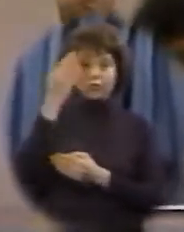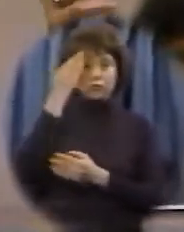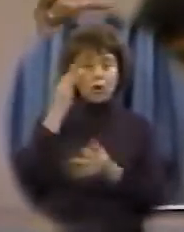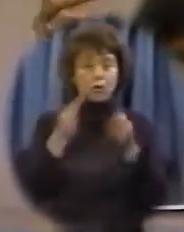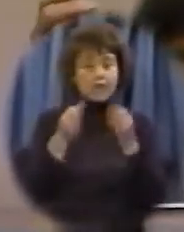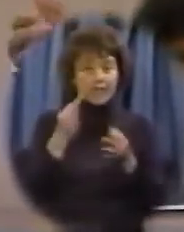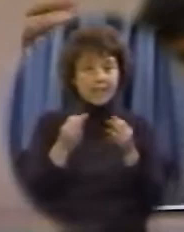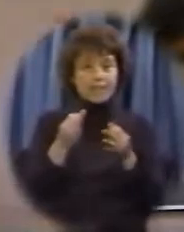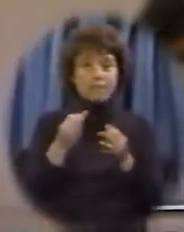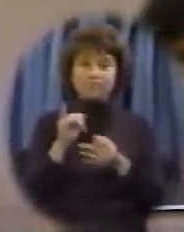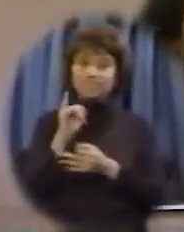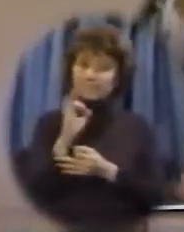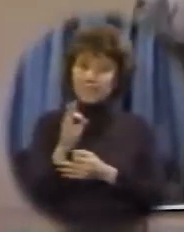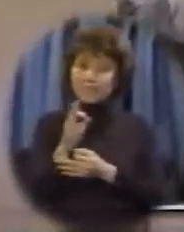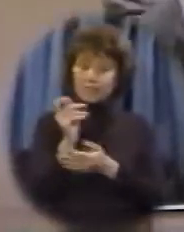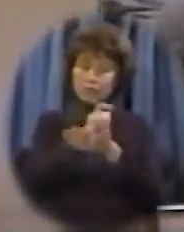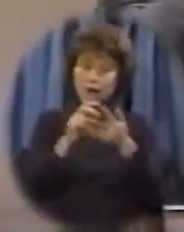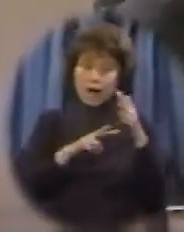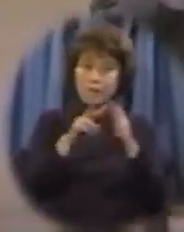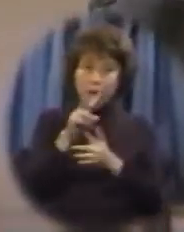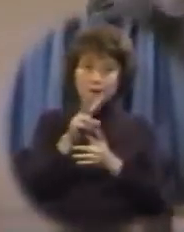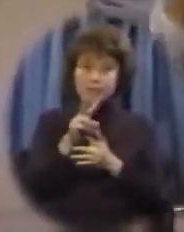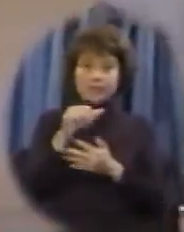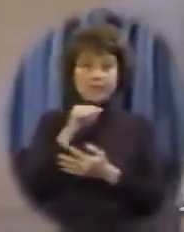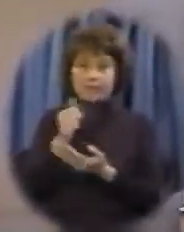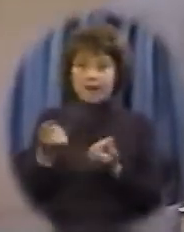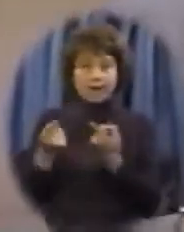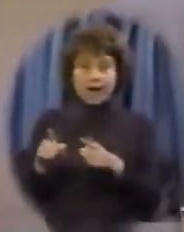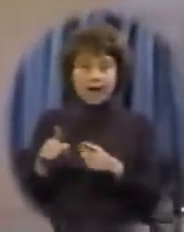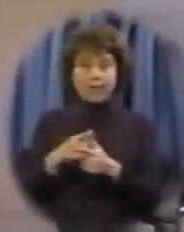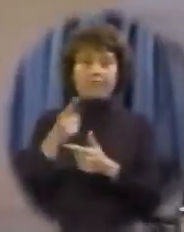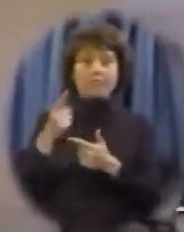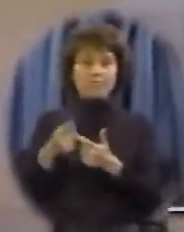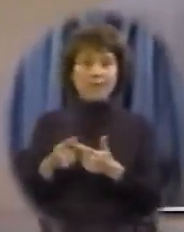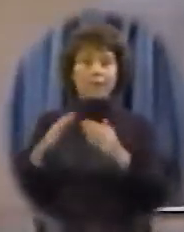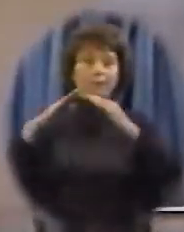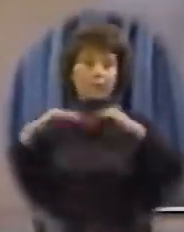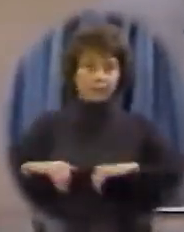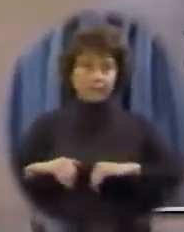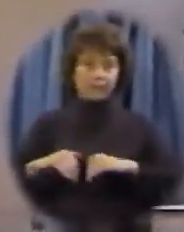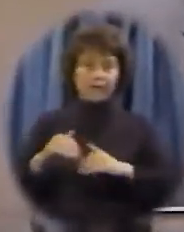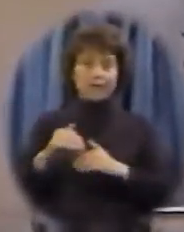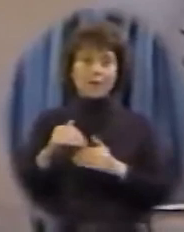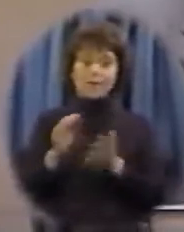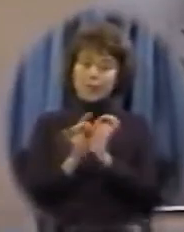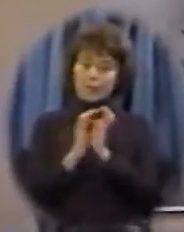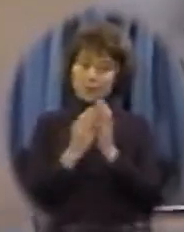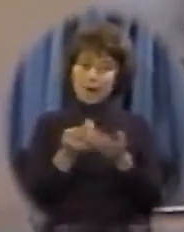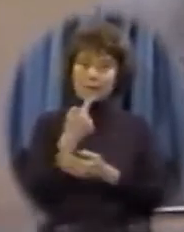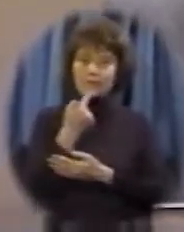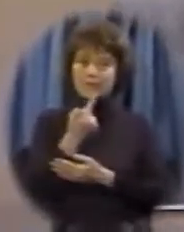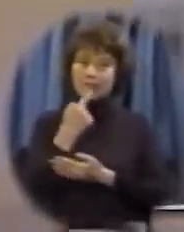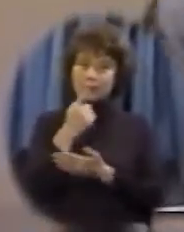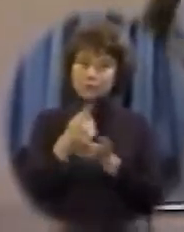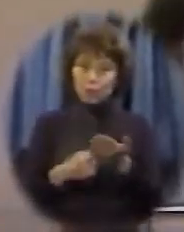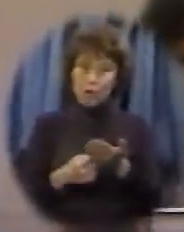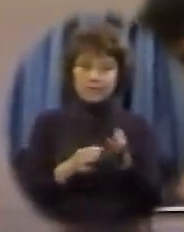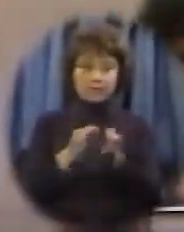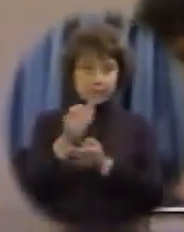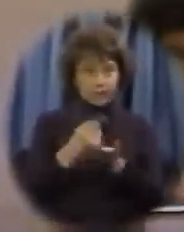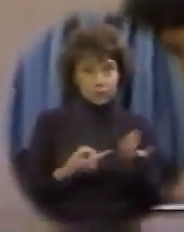their book would be discredited. But this book, with daring boldness, tells you what will happen upon this earth to men, to nations, and to